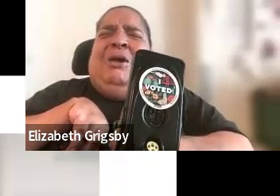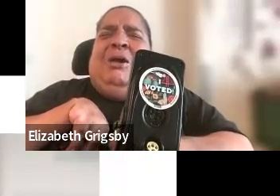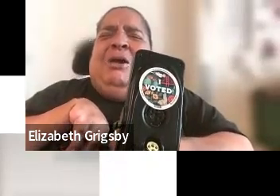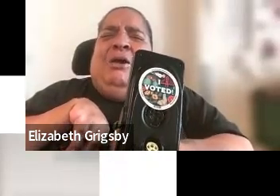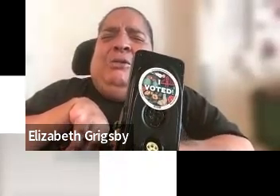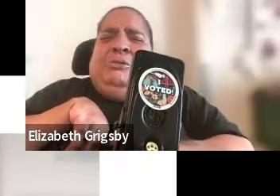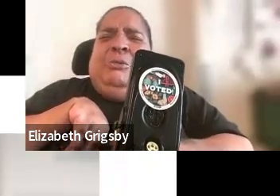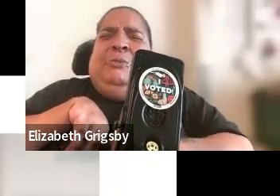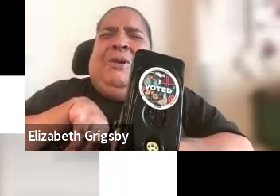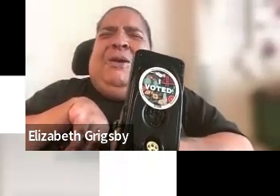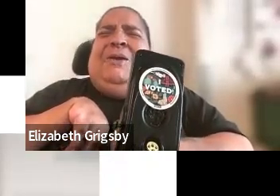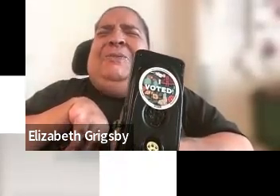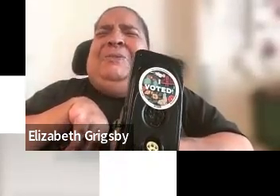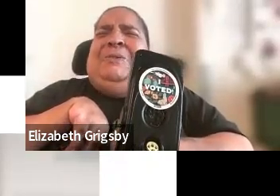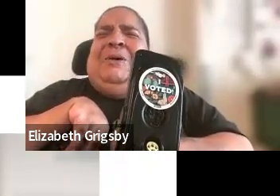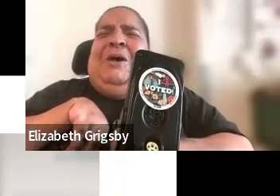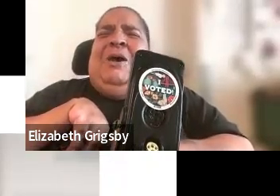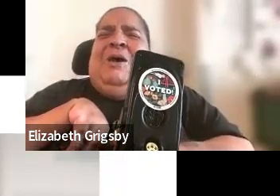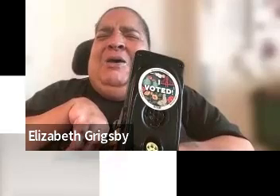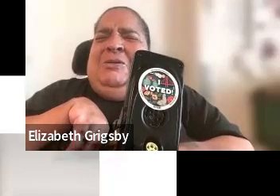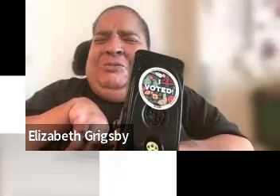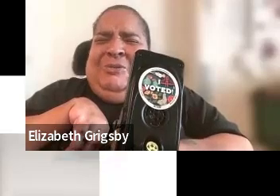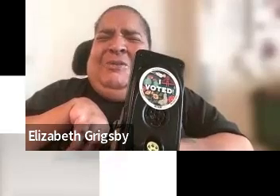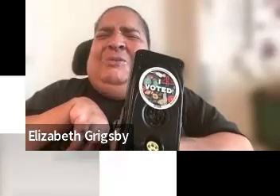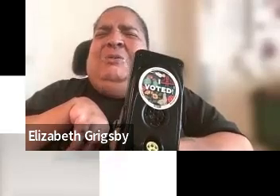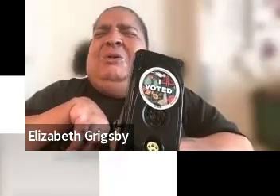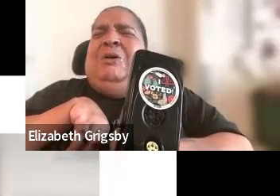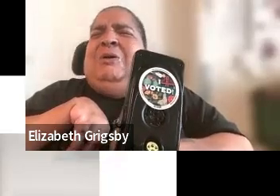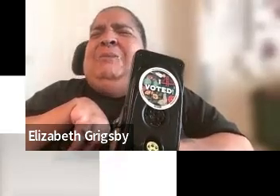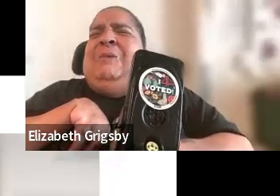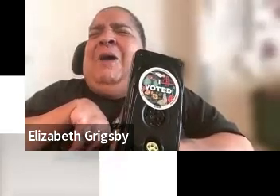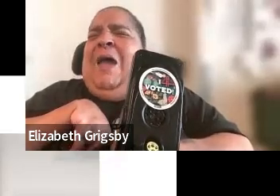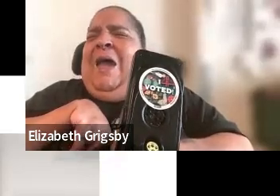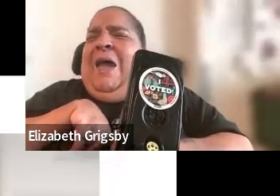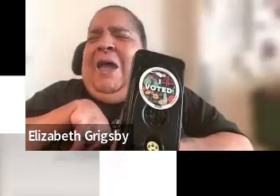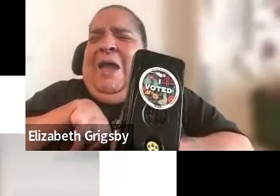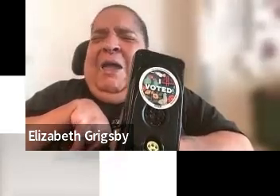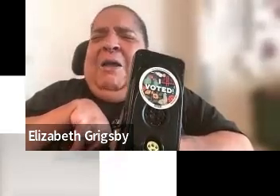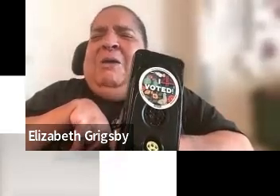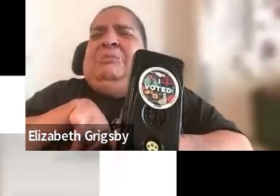right to be in the center of